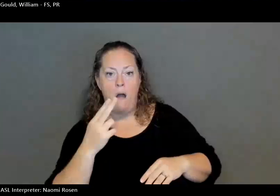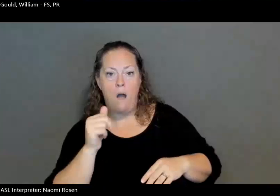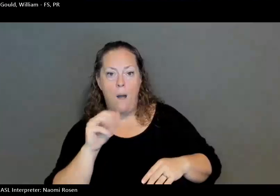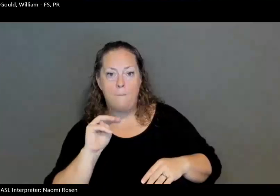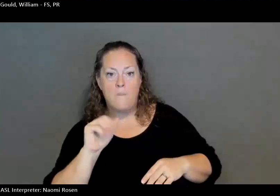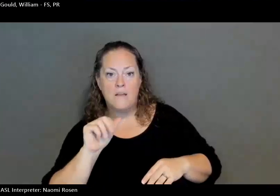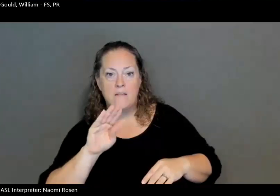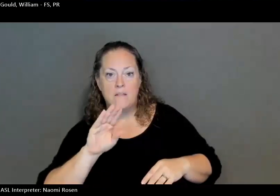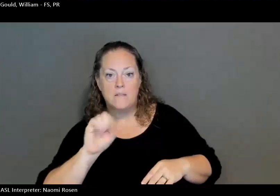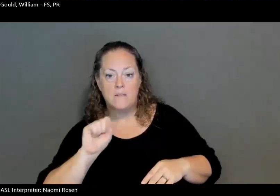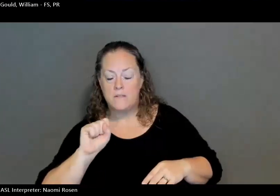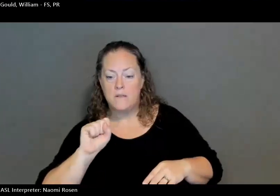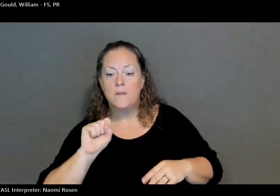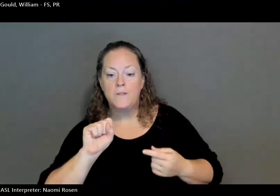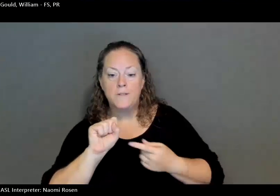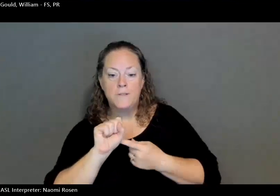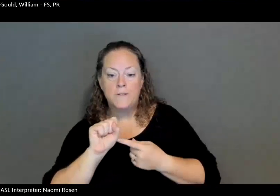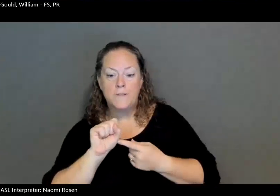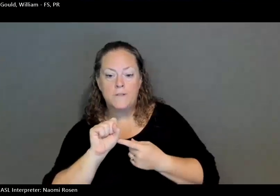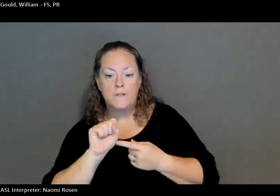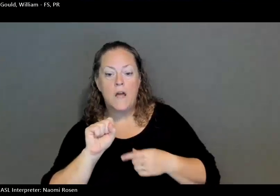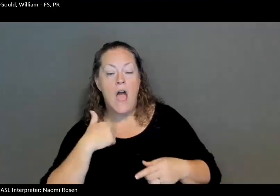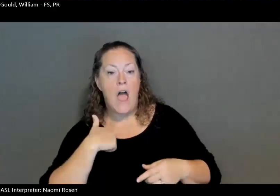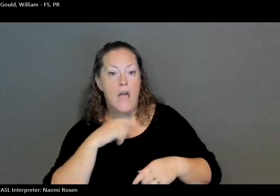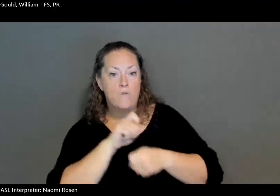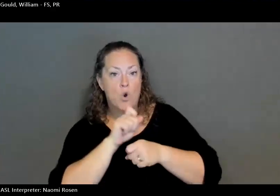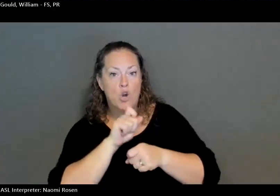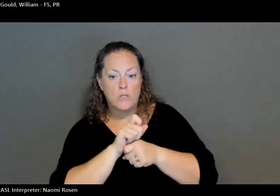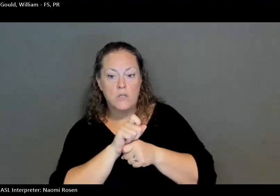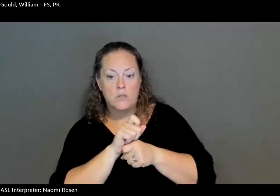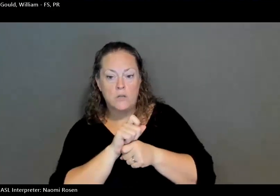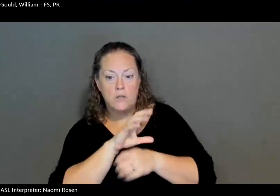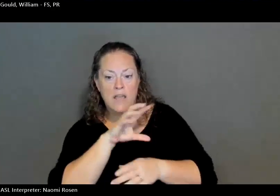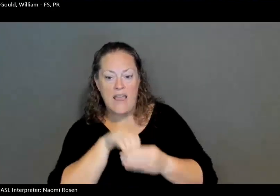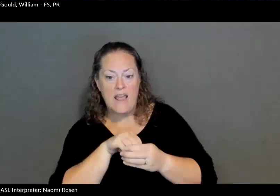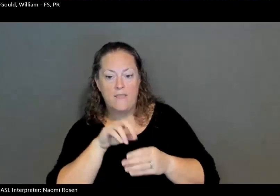I have worked in the El Yunque